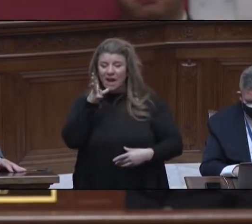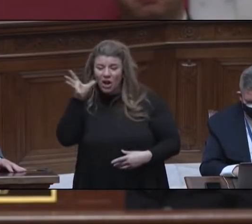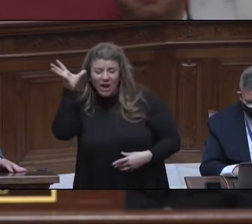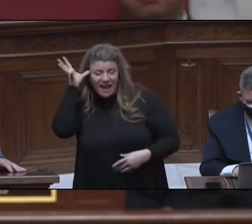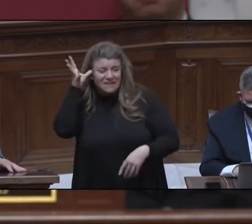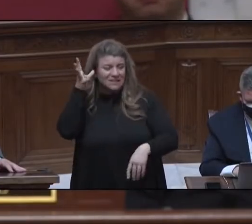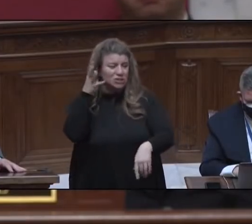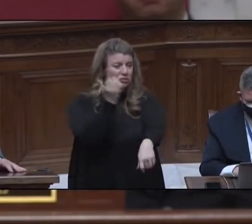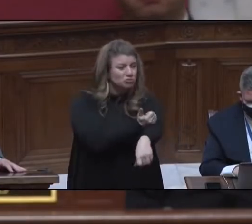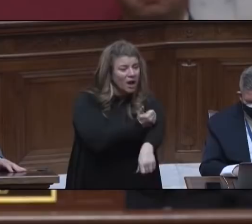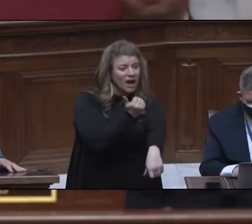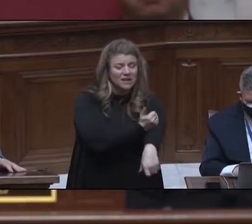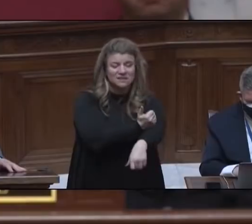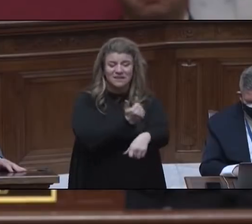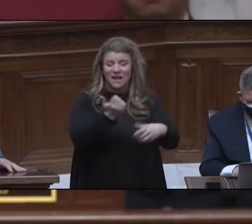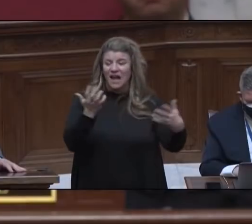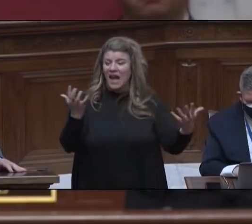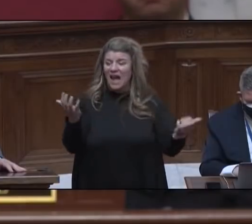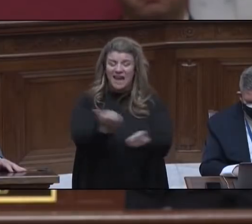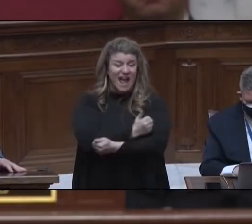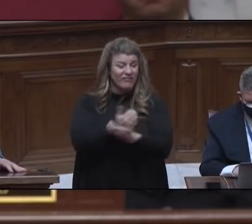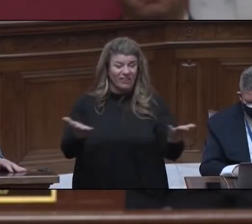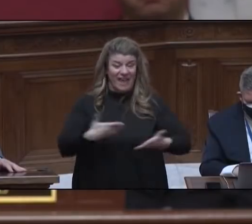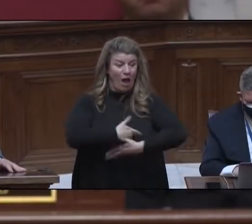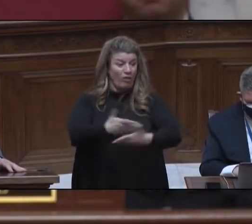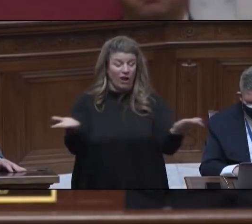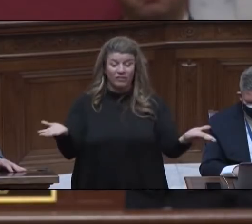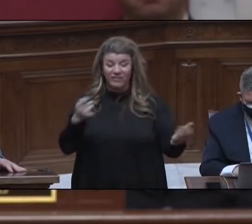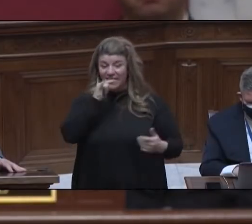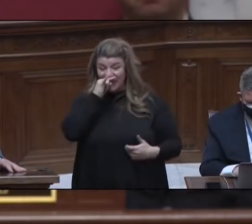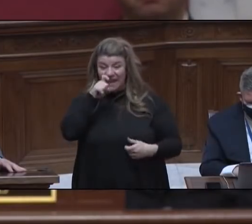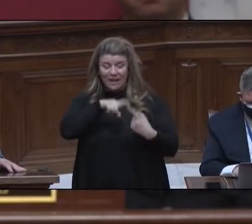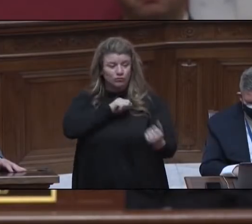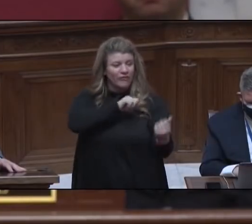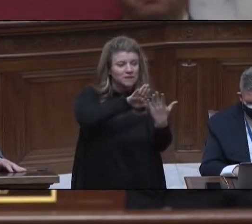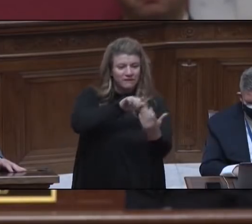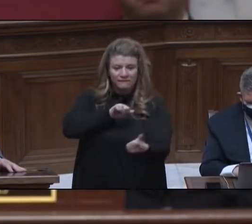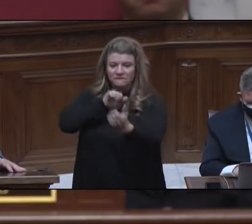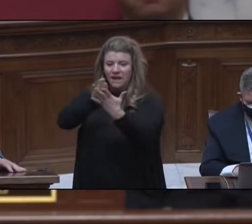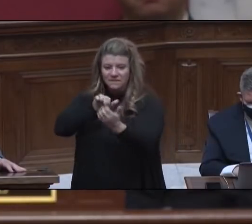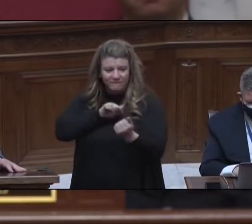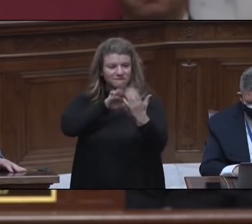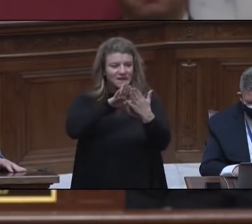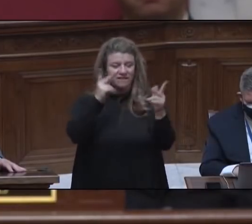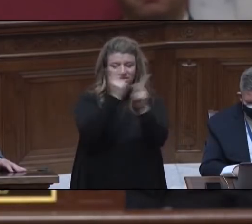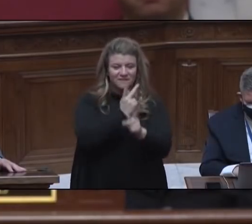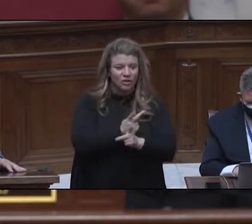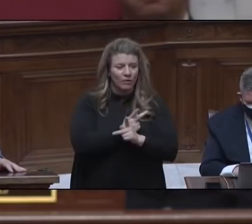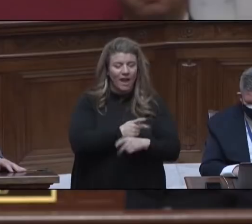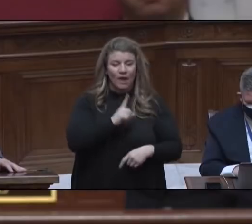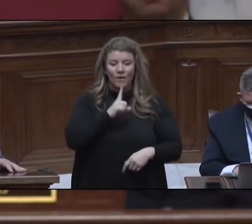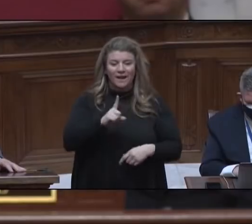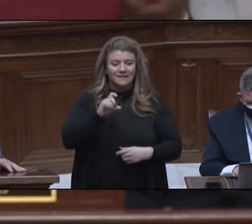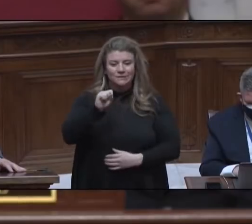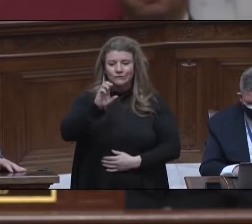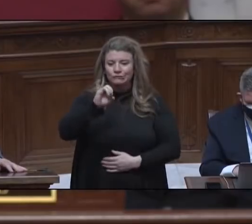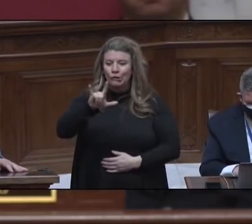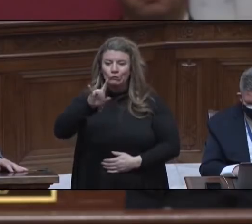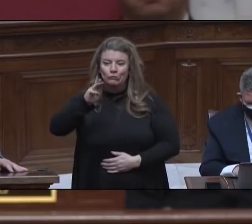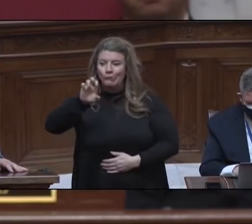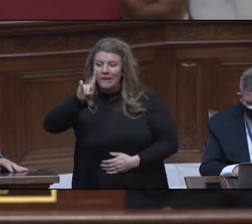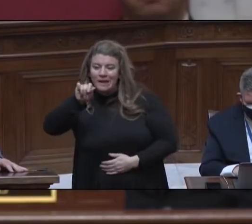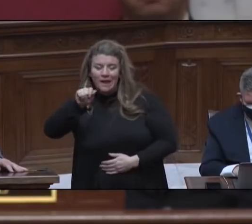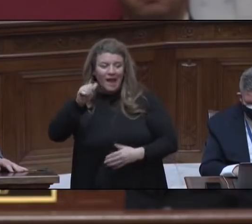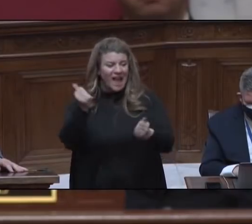and drugs and everything that can be out there that a kid has to face and deal with, all the social media stuff, all the